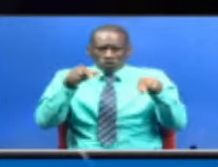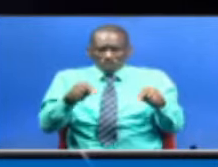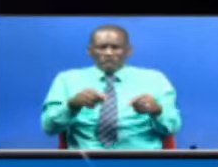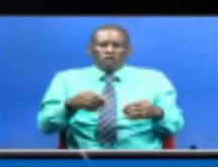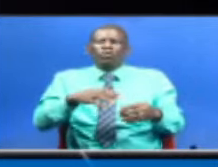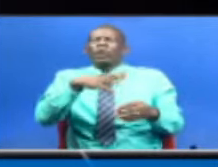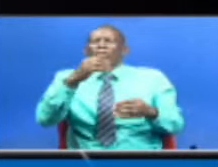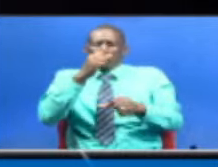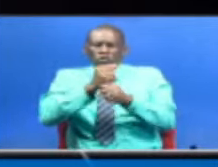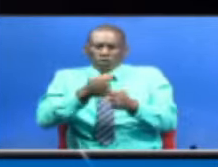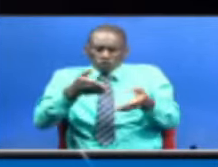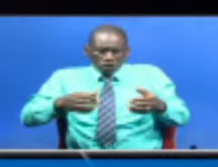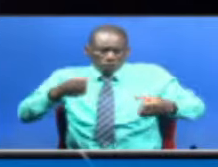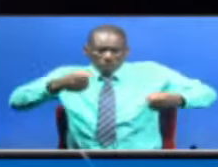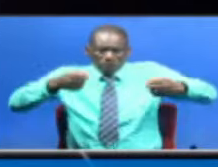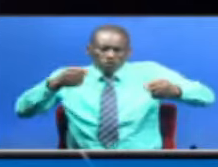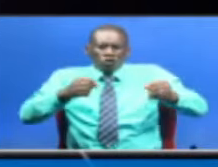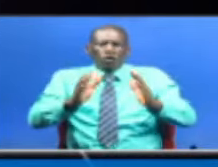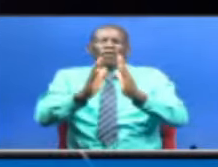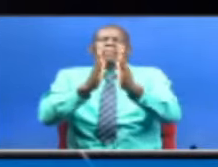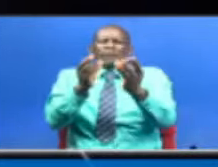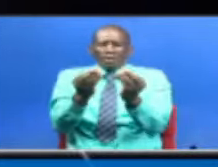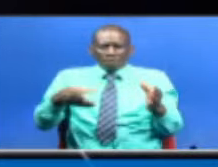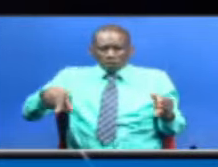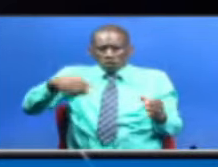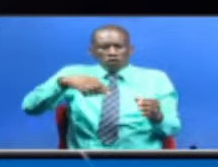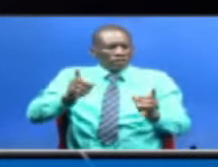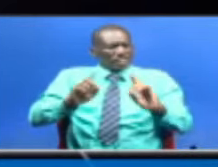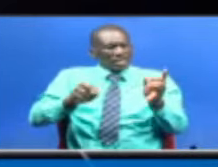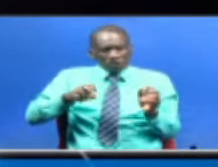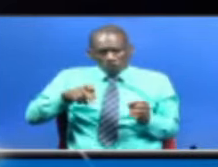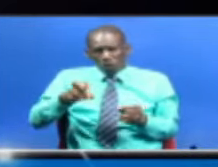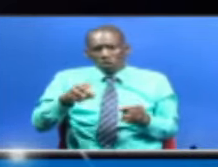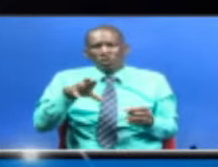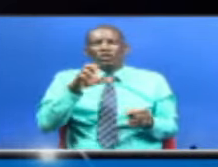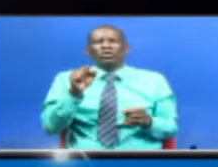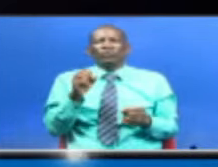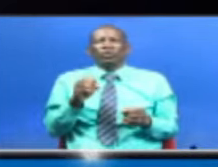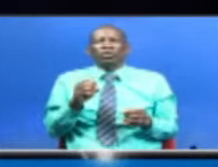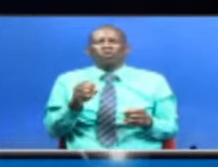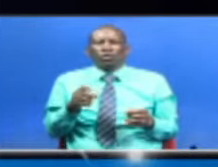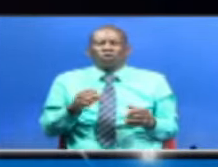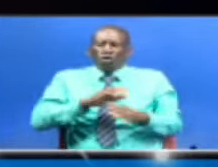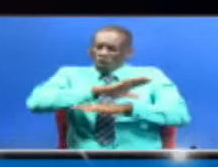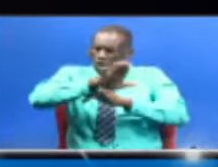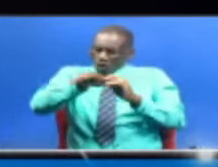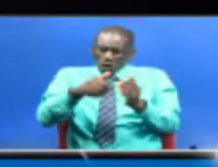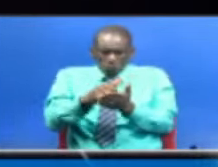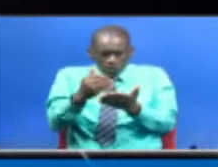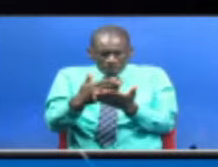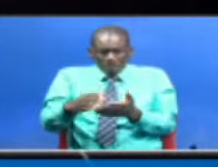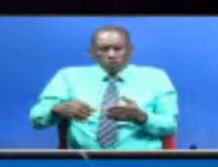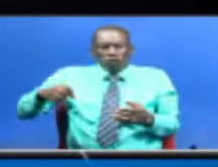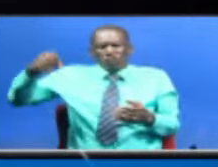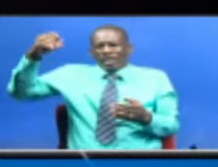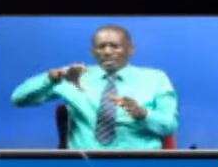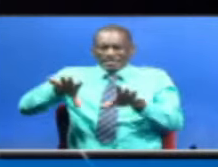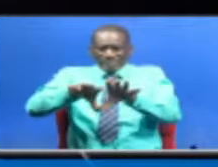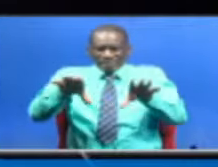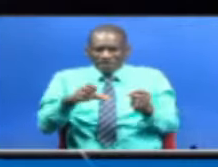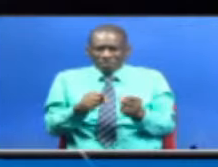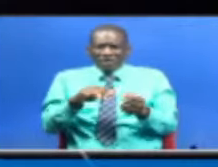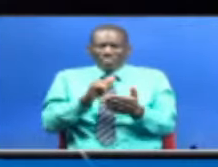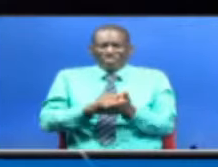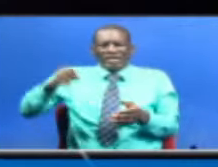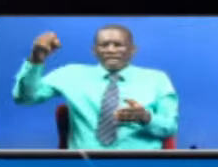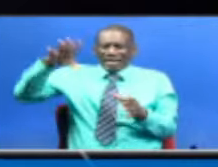in a bus. I think most of us didn't walk. So we are all part of an energy system, right? And that energy